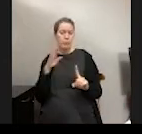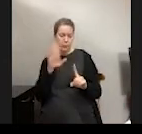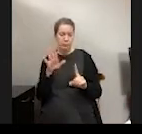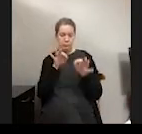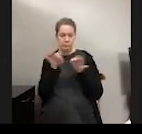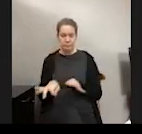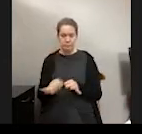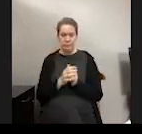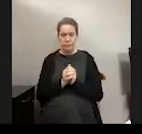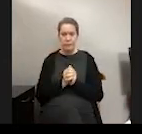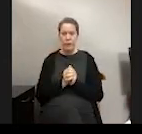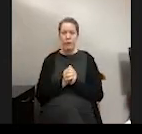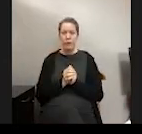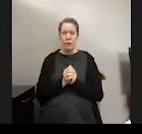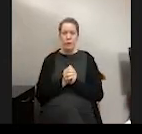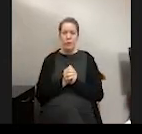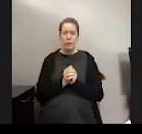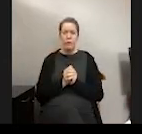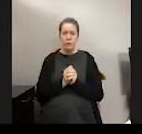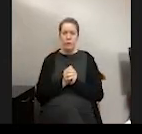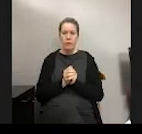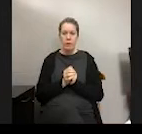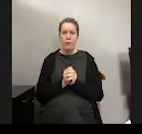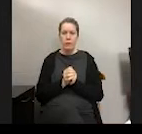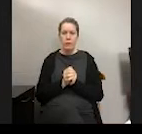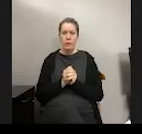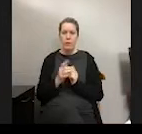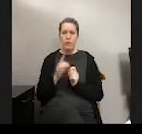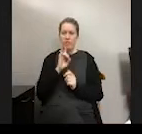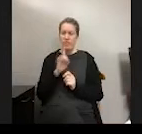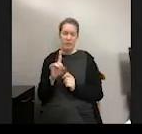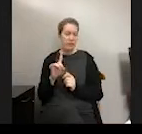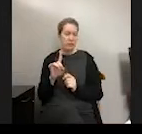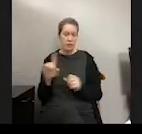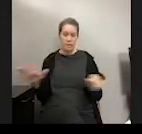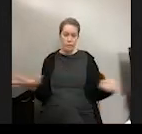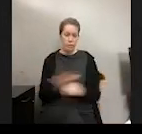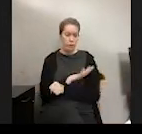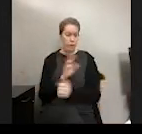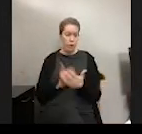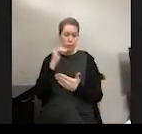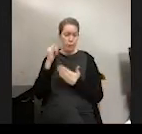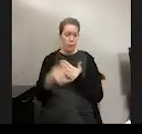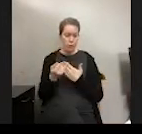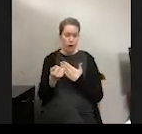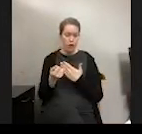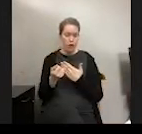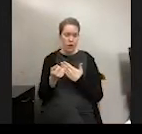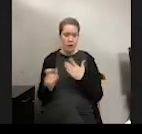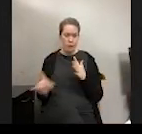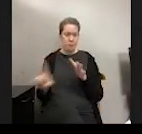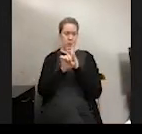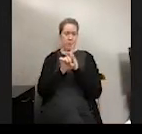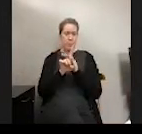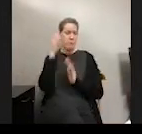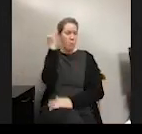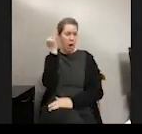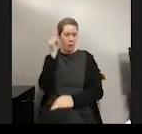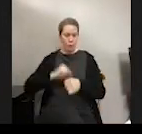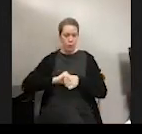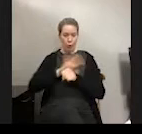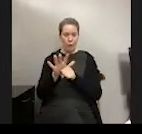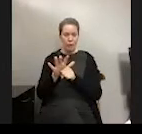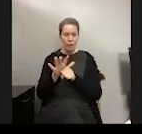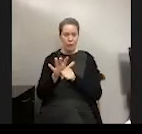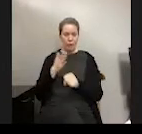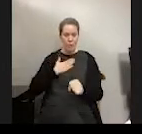with the pivoting about it is actually the whole project was born because of COVID. I originally was planning on programming this